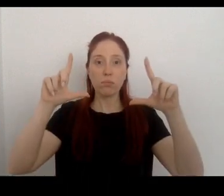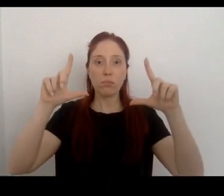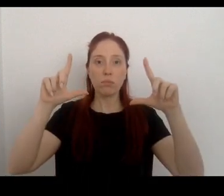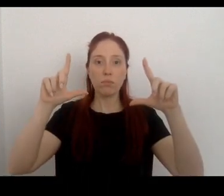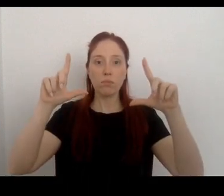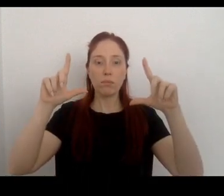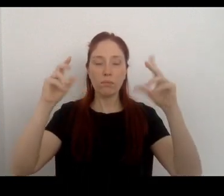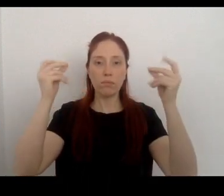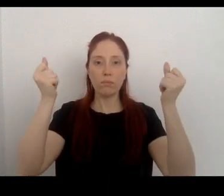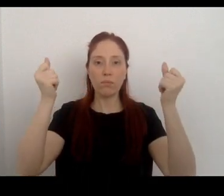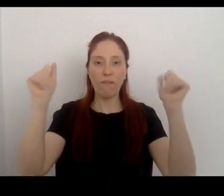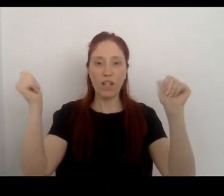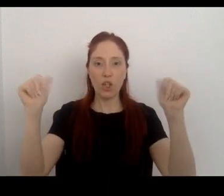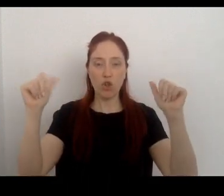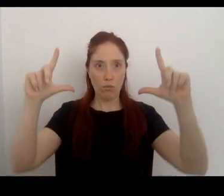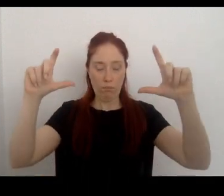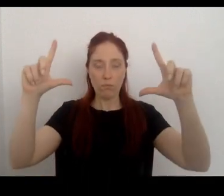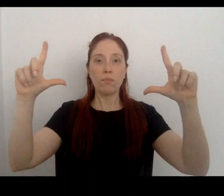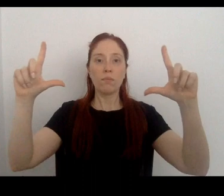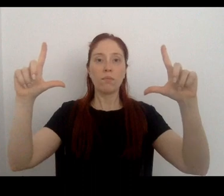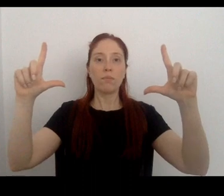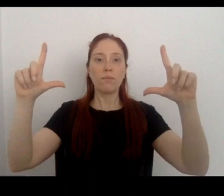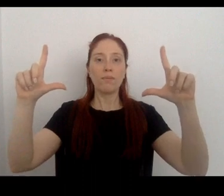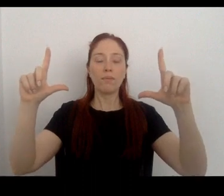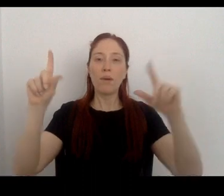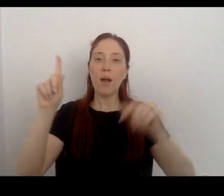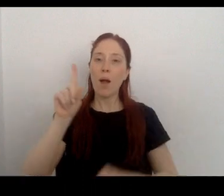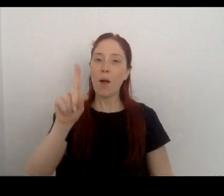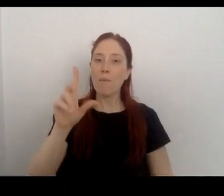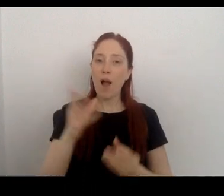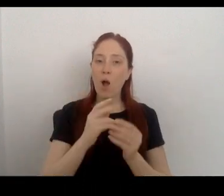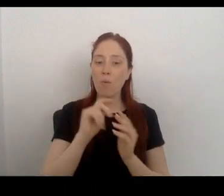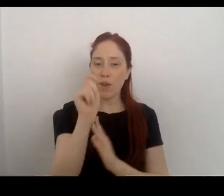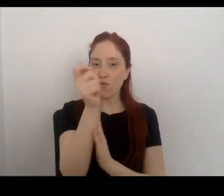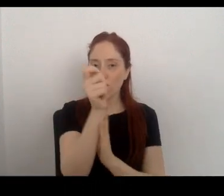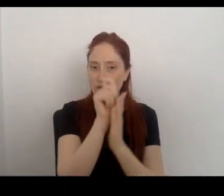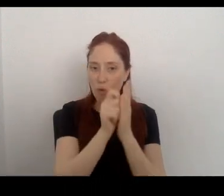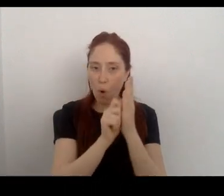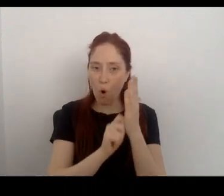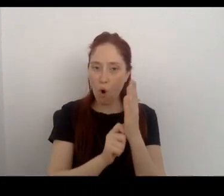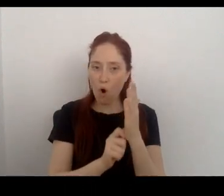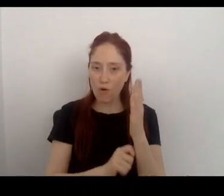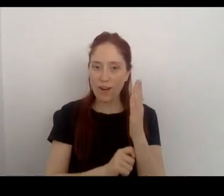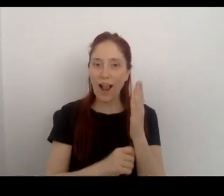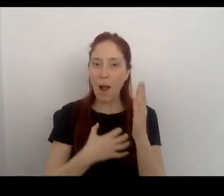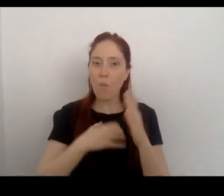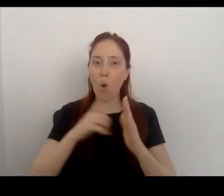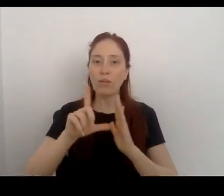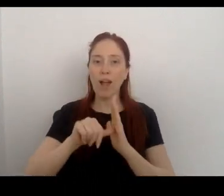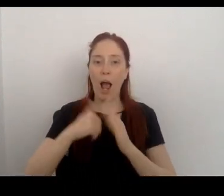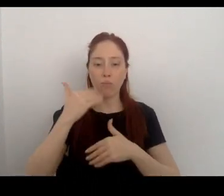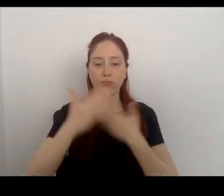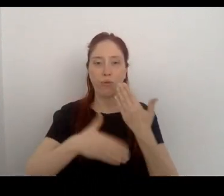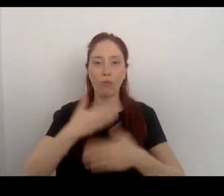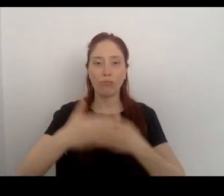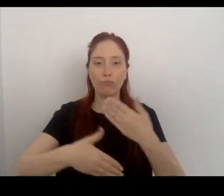experience. Drawing incorporates a much longer time frame